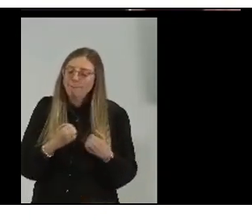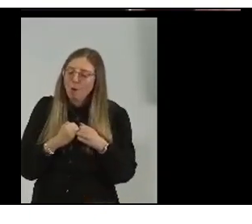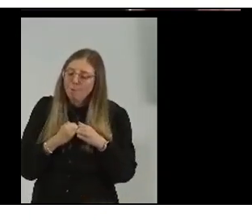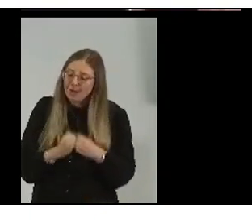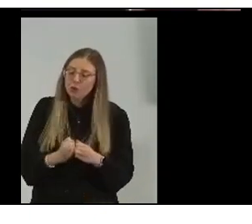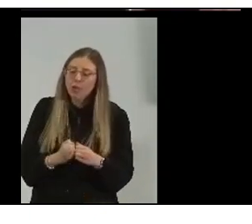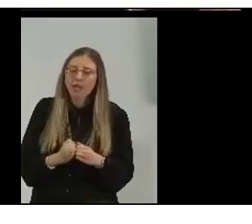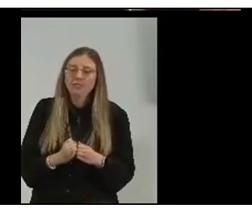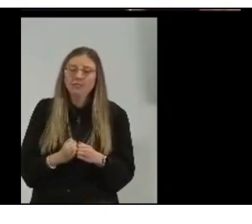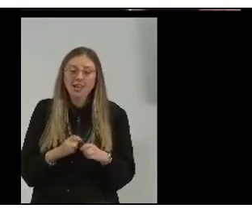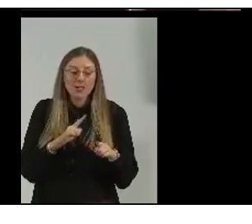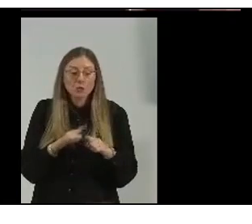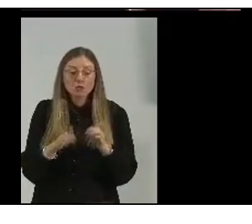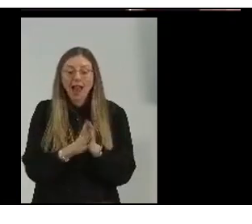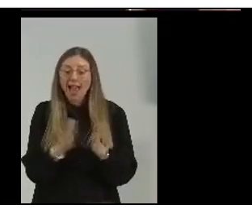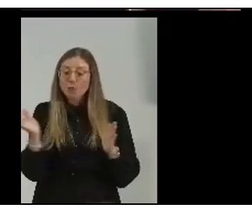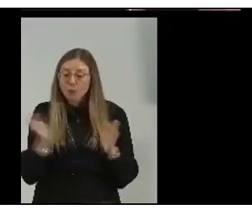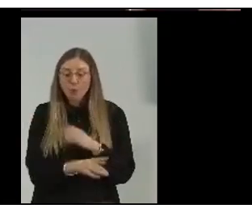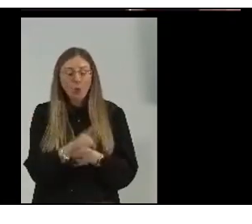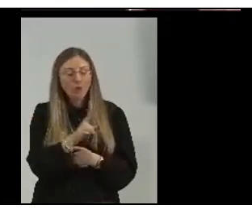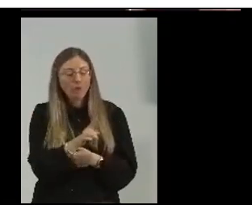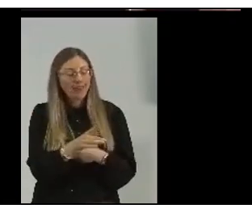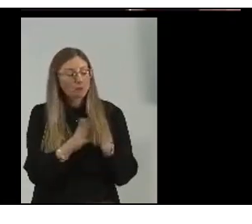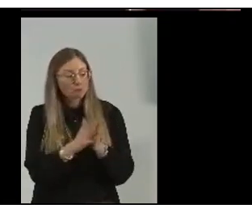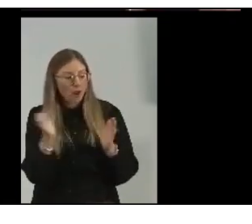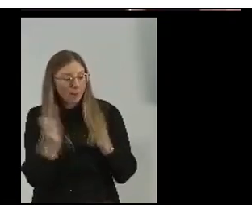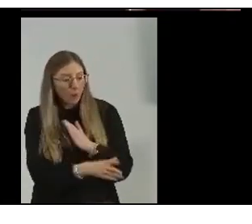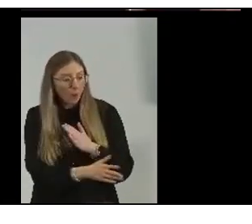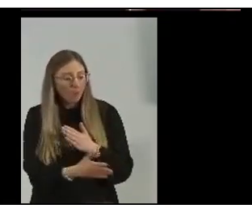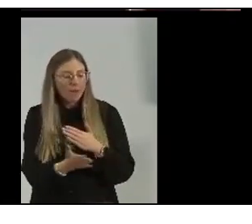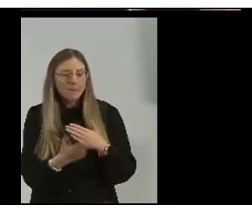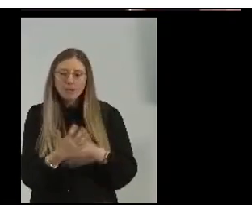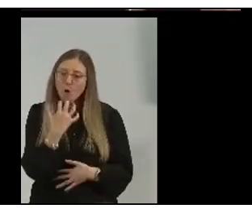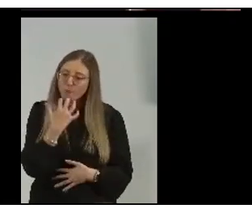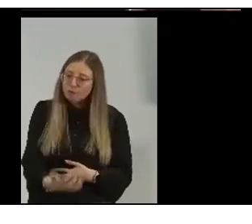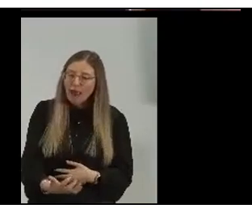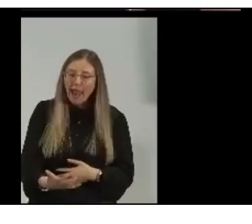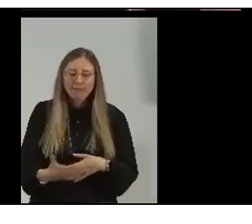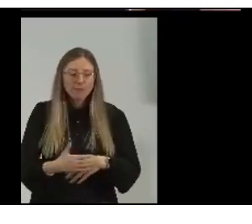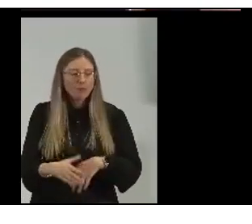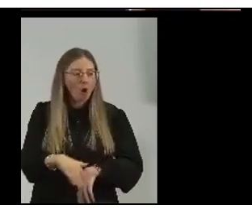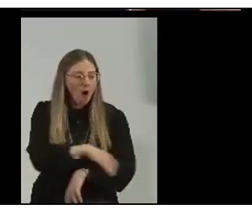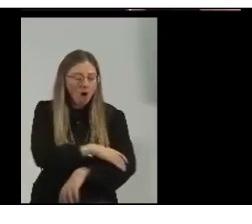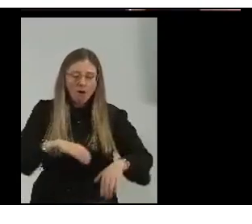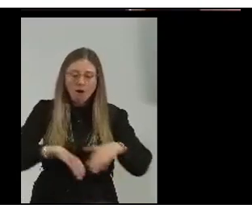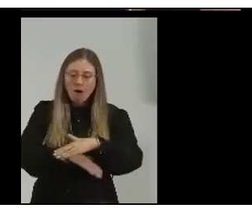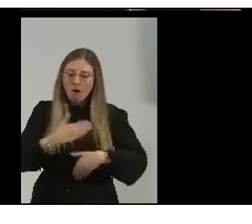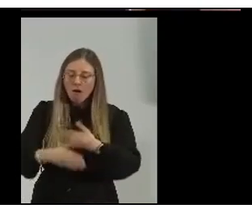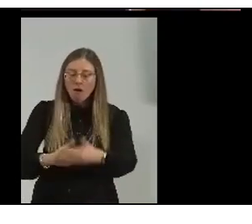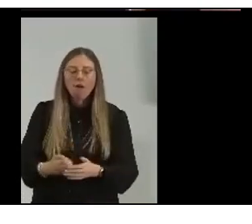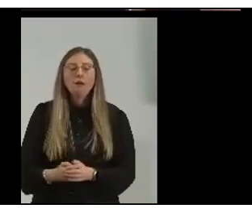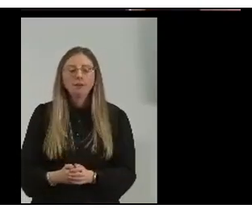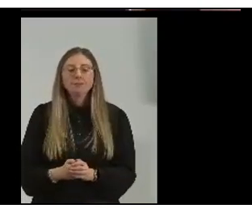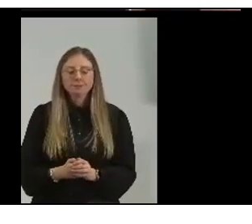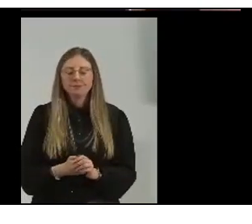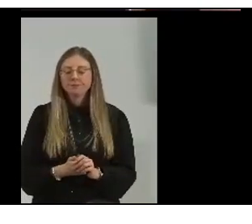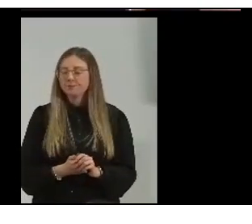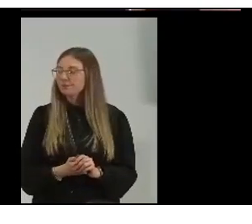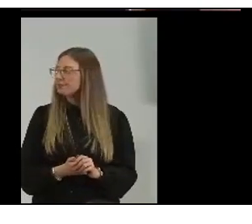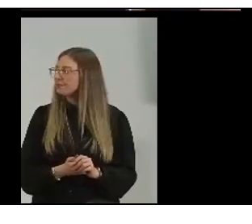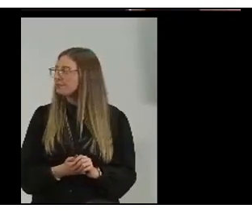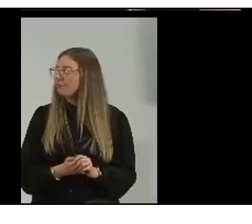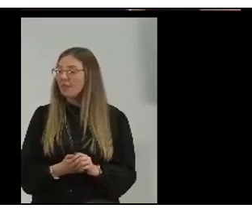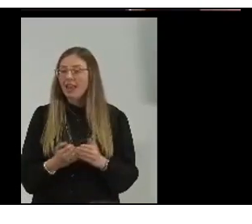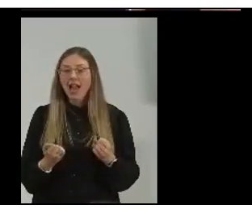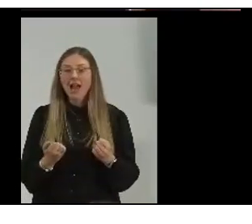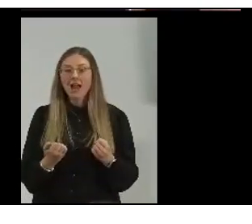is remove that mental blindness that I call. It's like be more bold. And I think the biggest disability they're having at the moment is